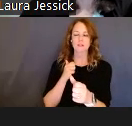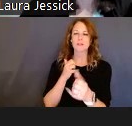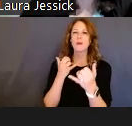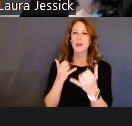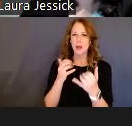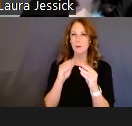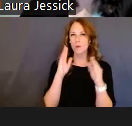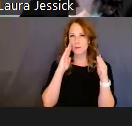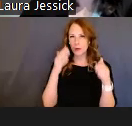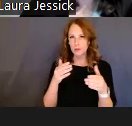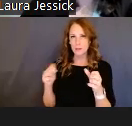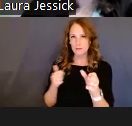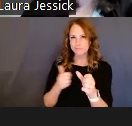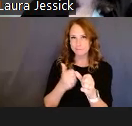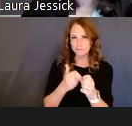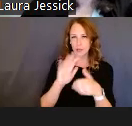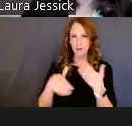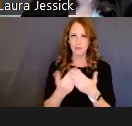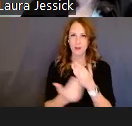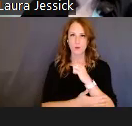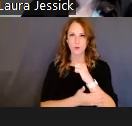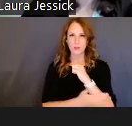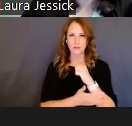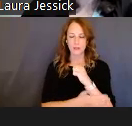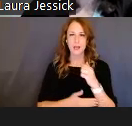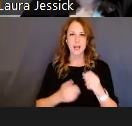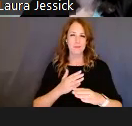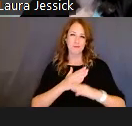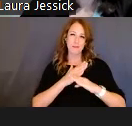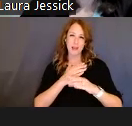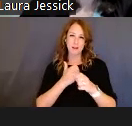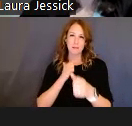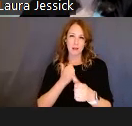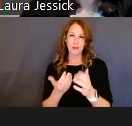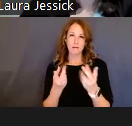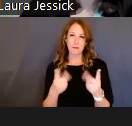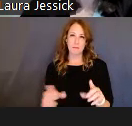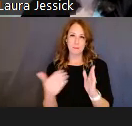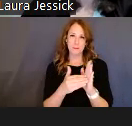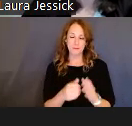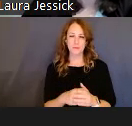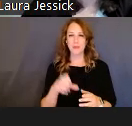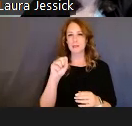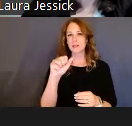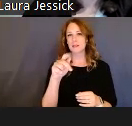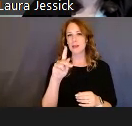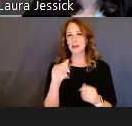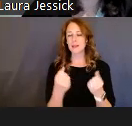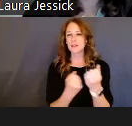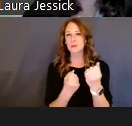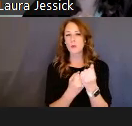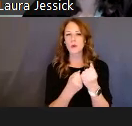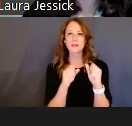backlog in the country and prevent a future backlog from occurring. So the funding under SAKI can support